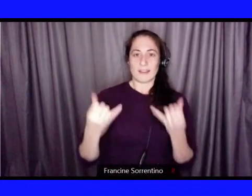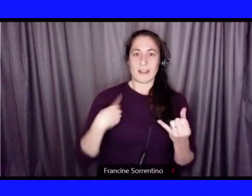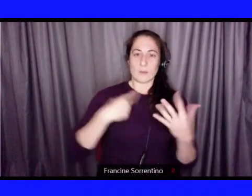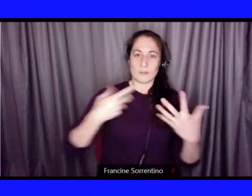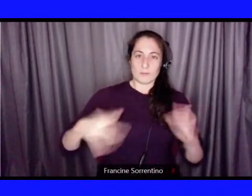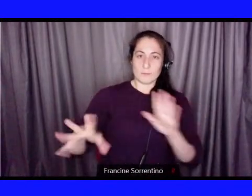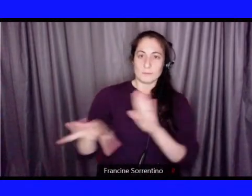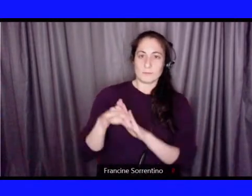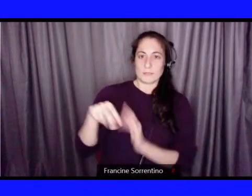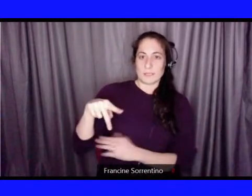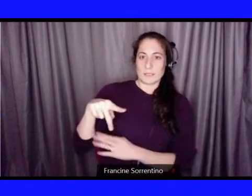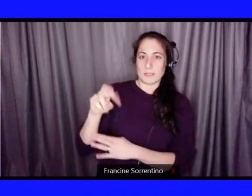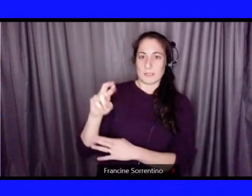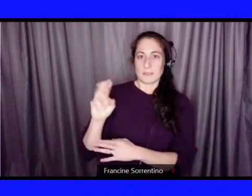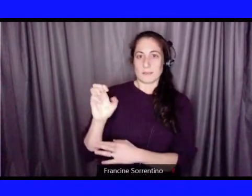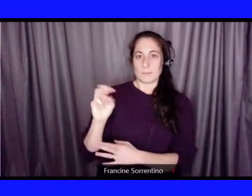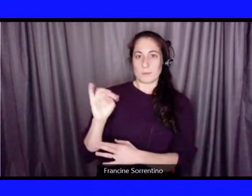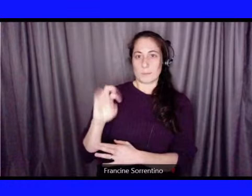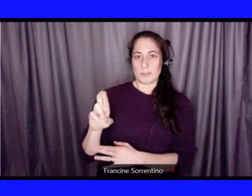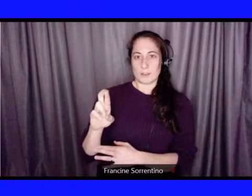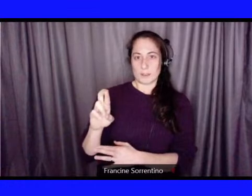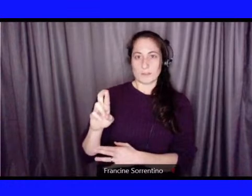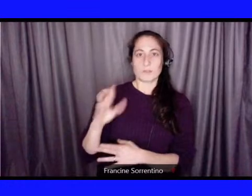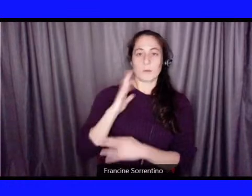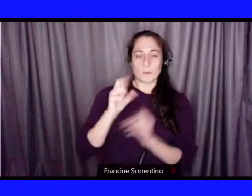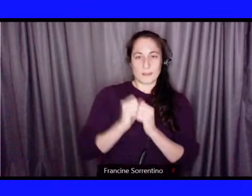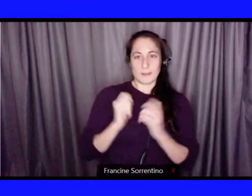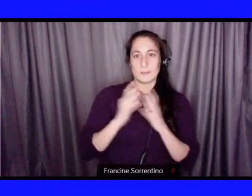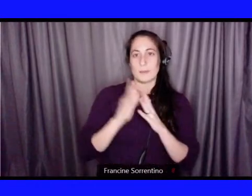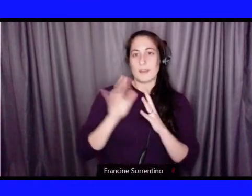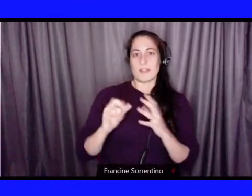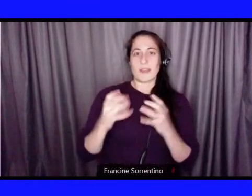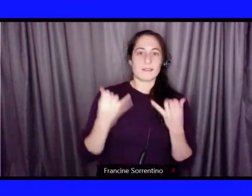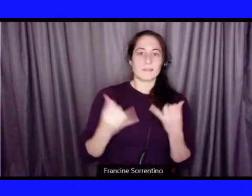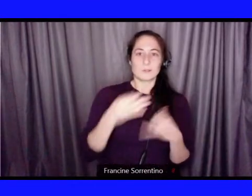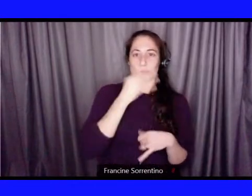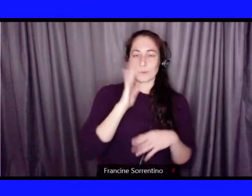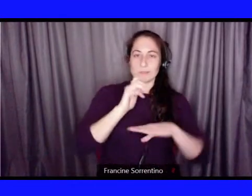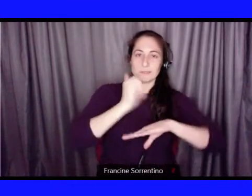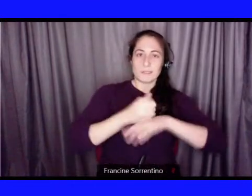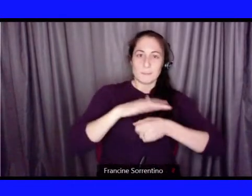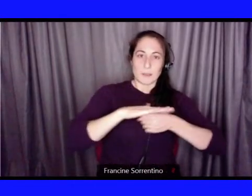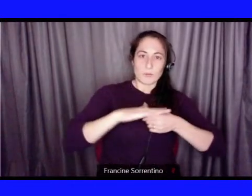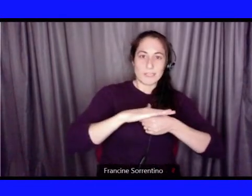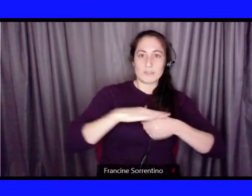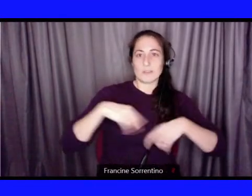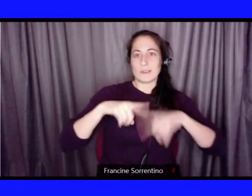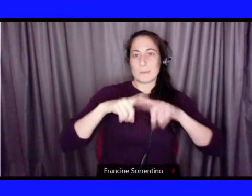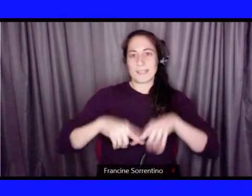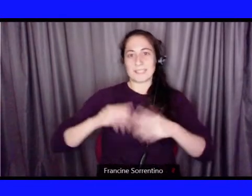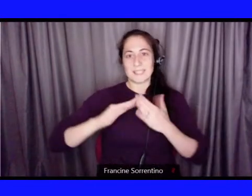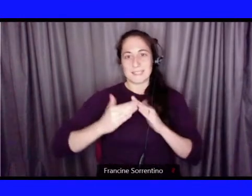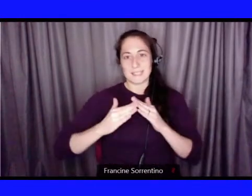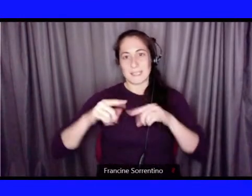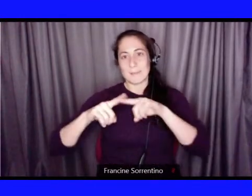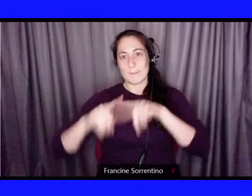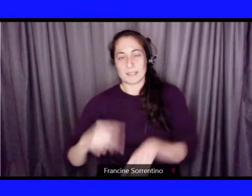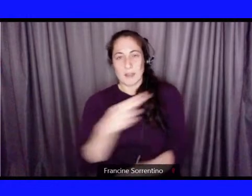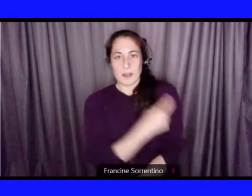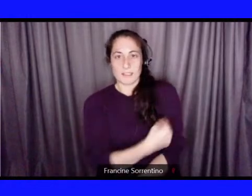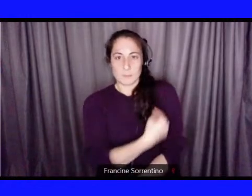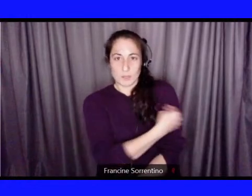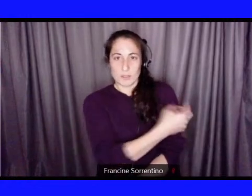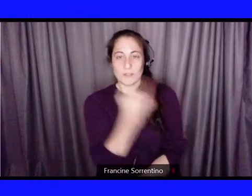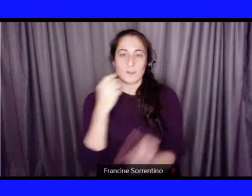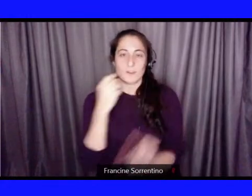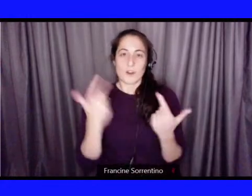follow Eric on what Sally mentioned of the benchmarking, and I'm really happy to hear about Premier, because at the